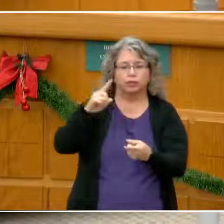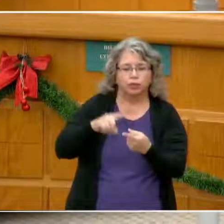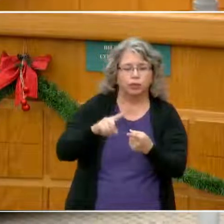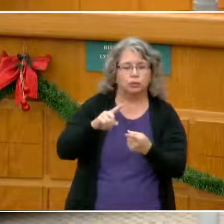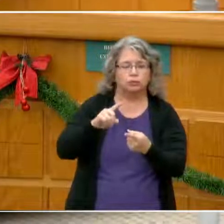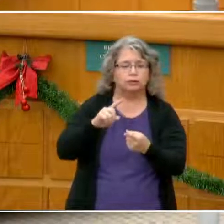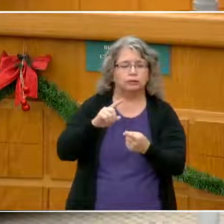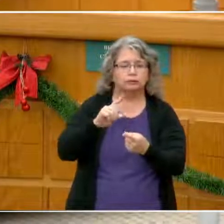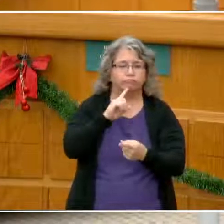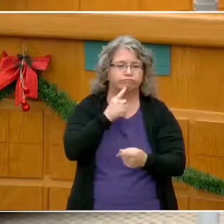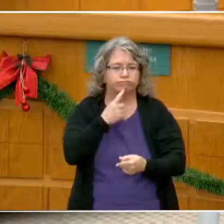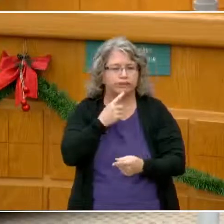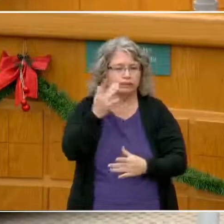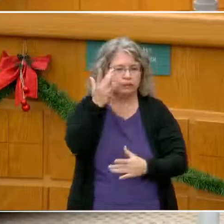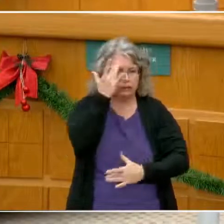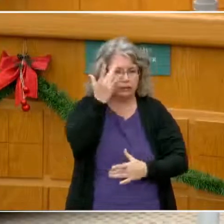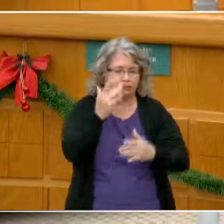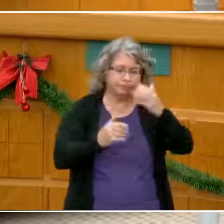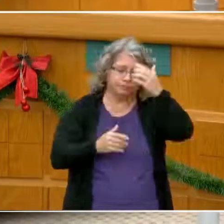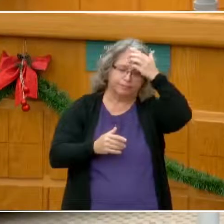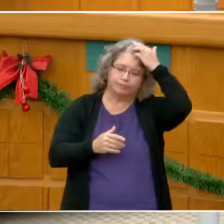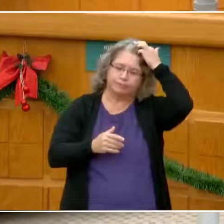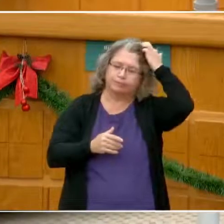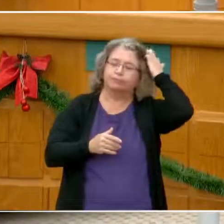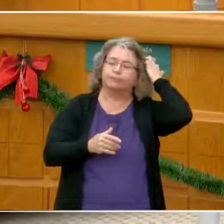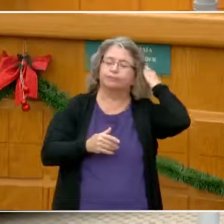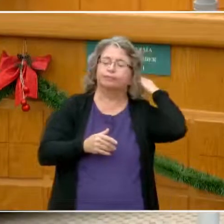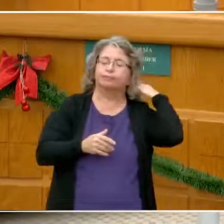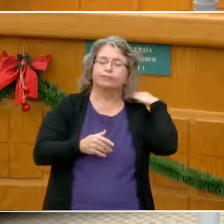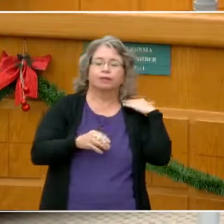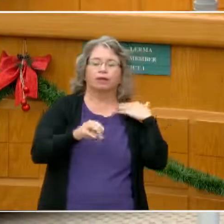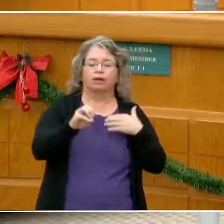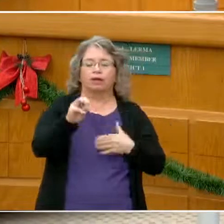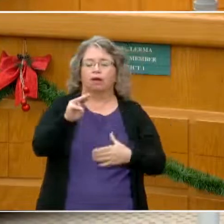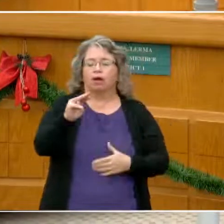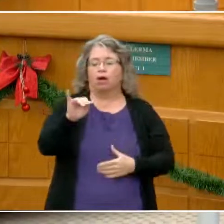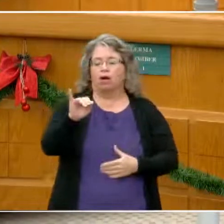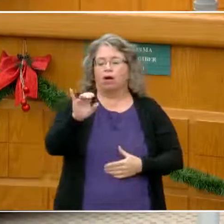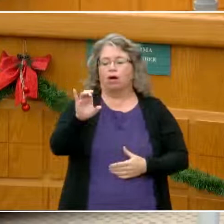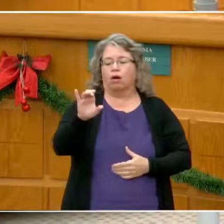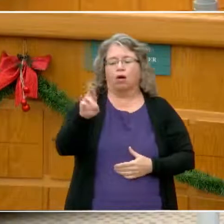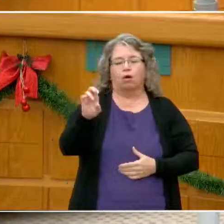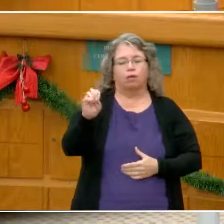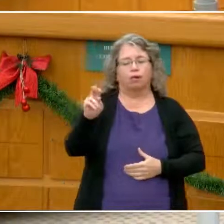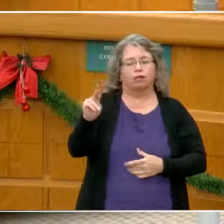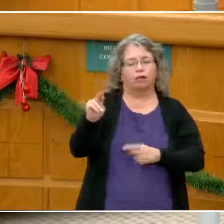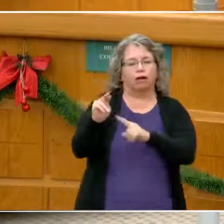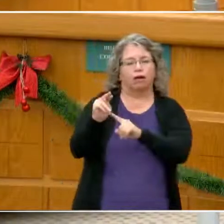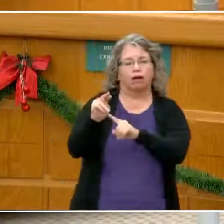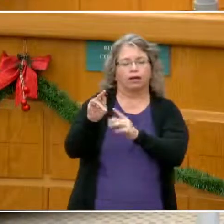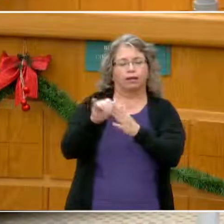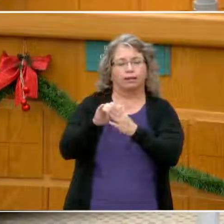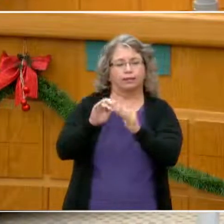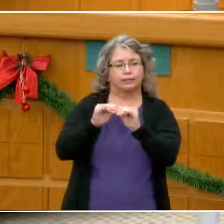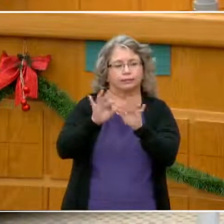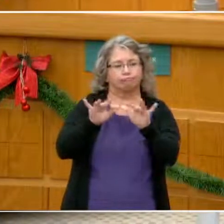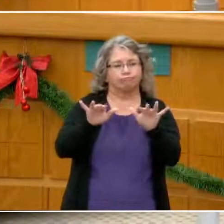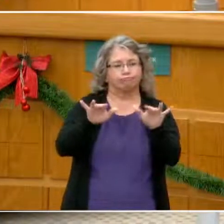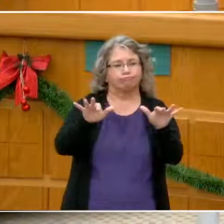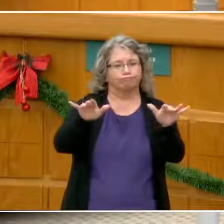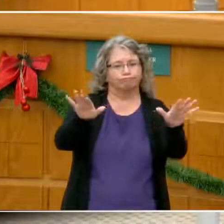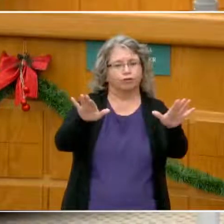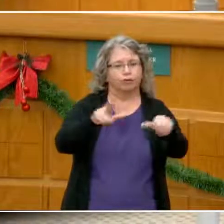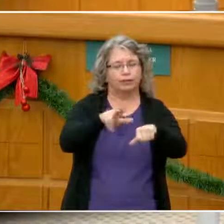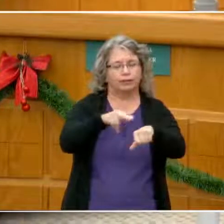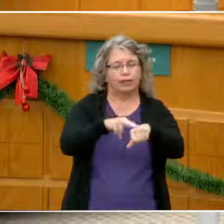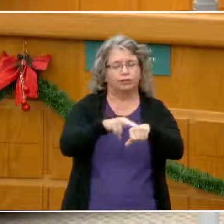Next slide. So Omicron. This variant has swept across the nation. It now accounts for